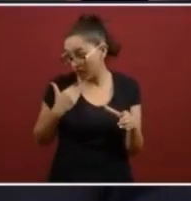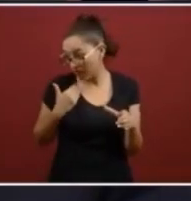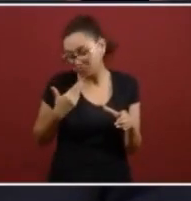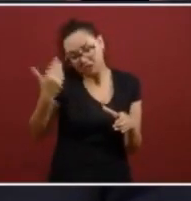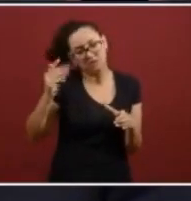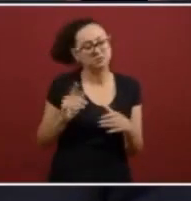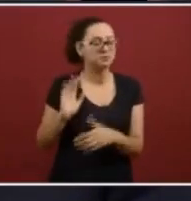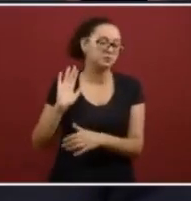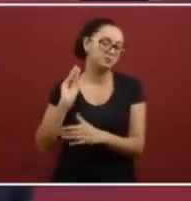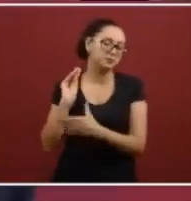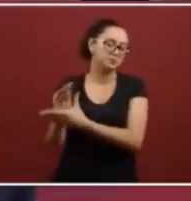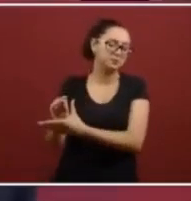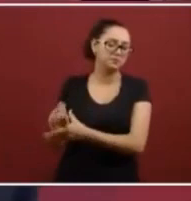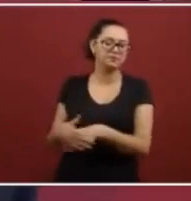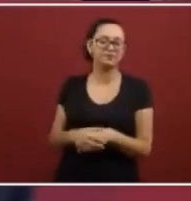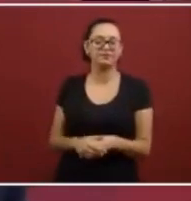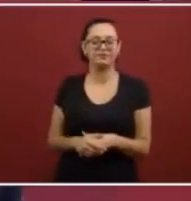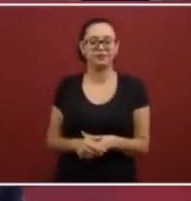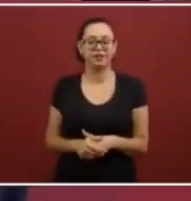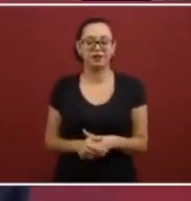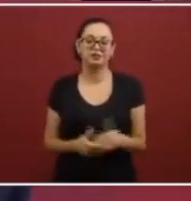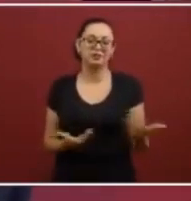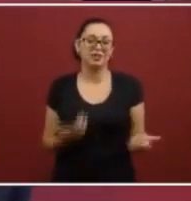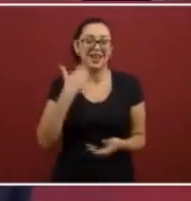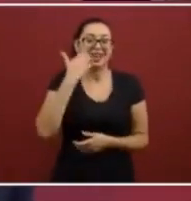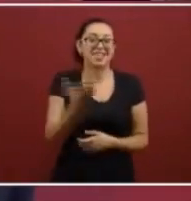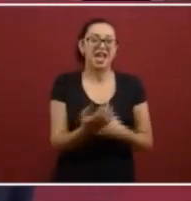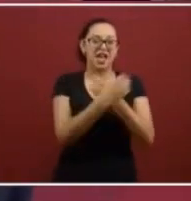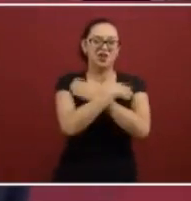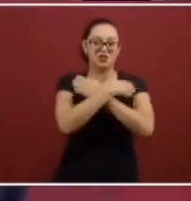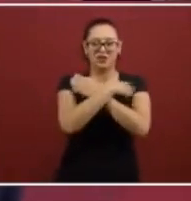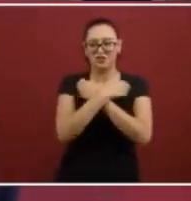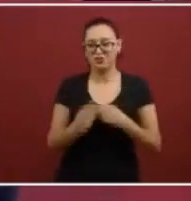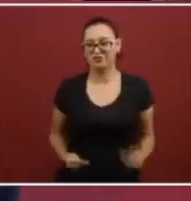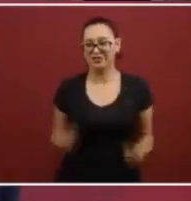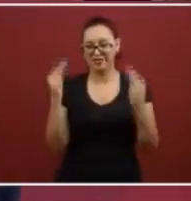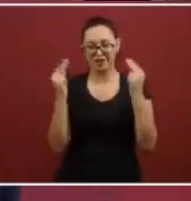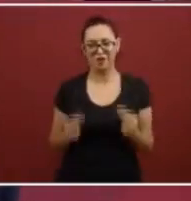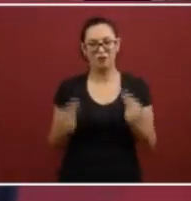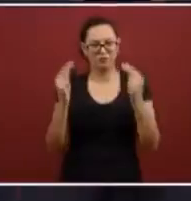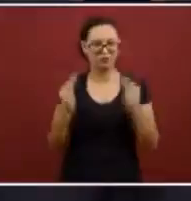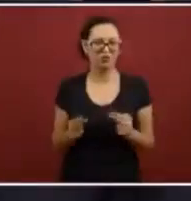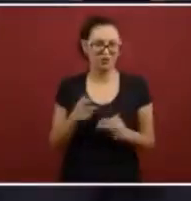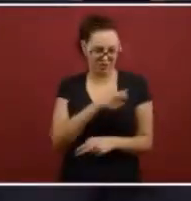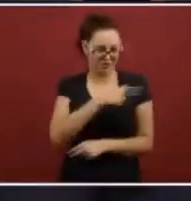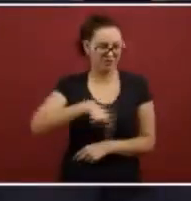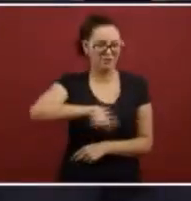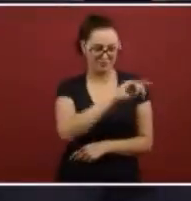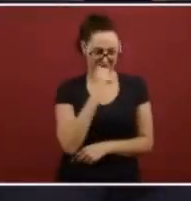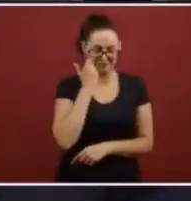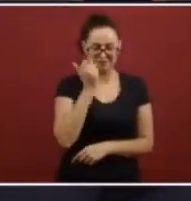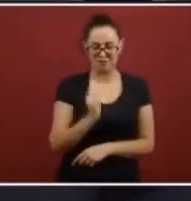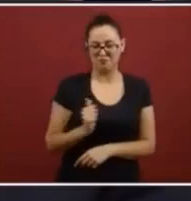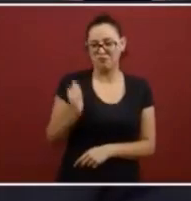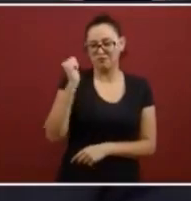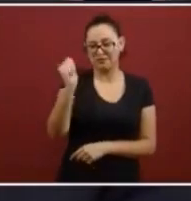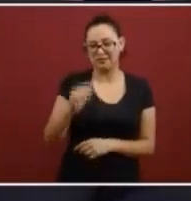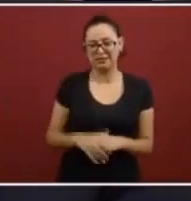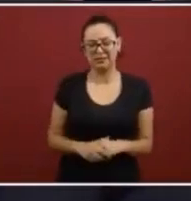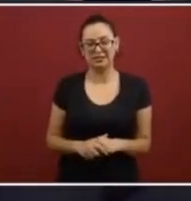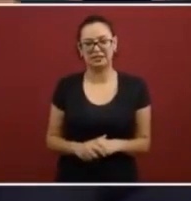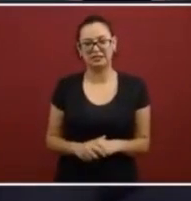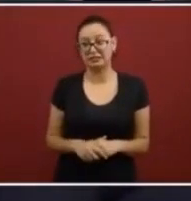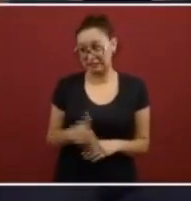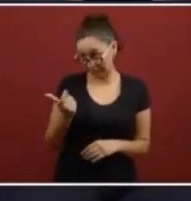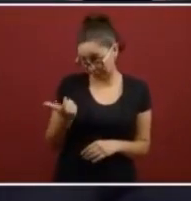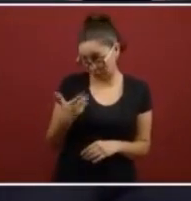trying plan to, era poner la educación to al put- mercado, the como si fuese plan una was to mercancía, treat para que pudiese education as estudiar, a